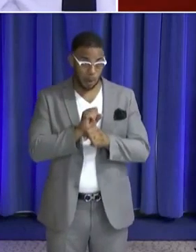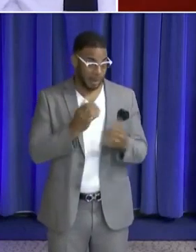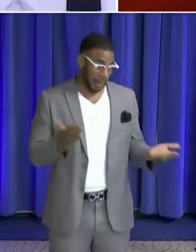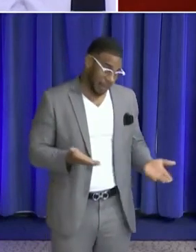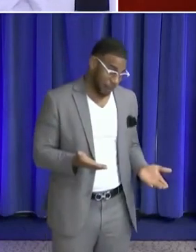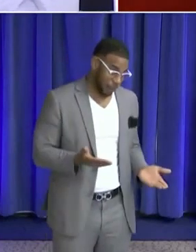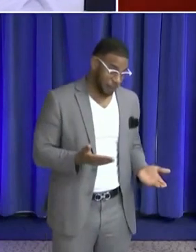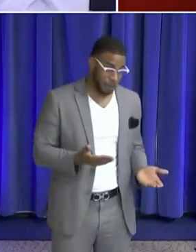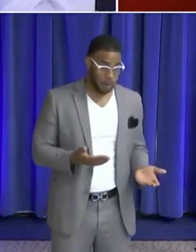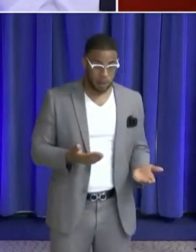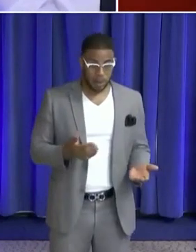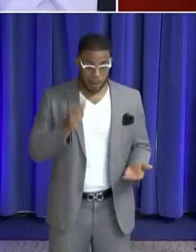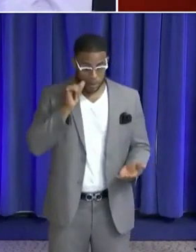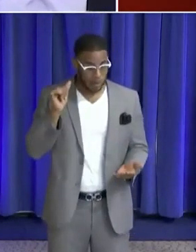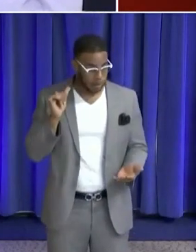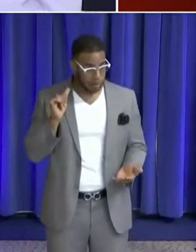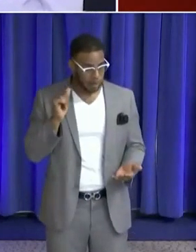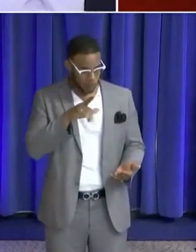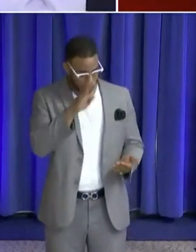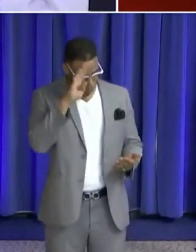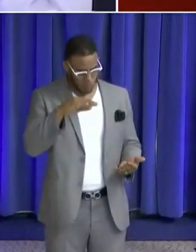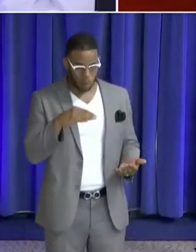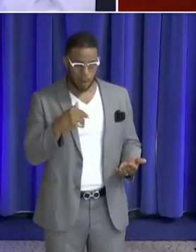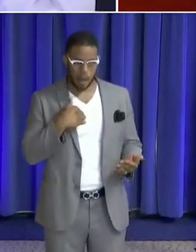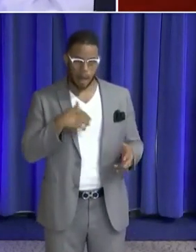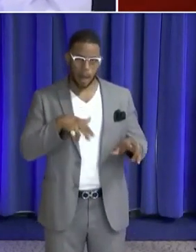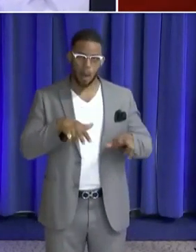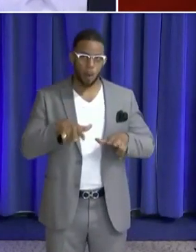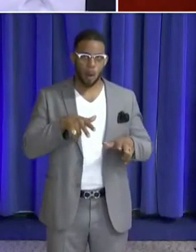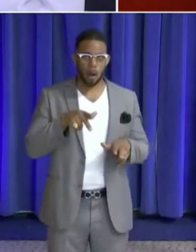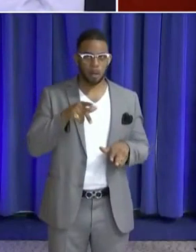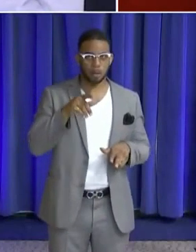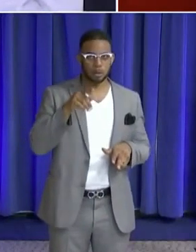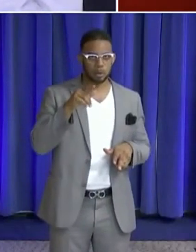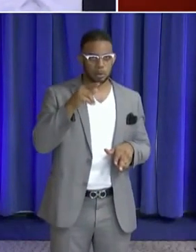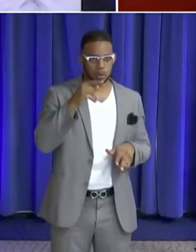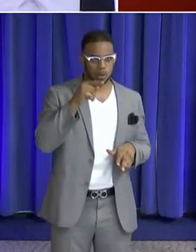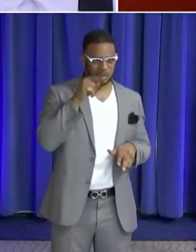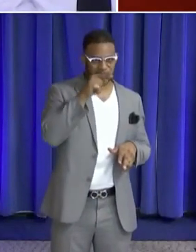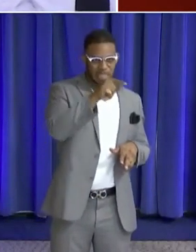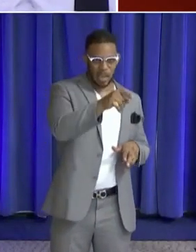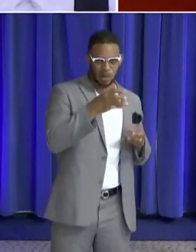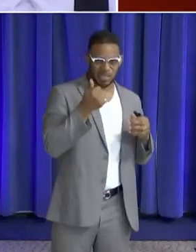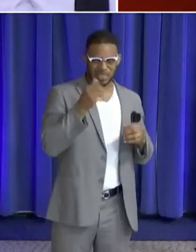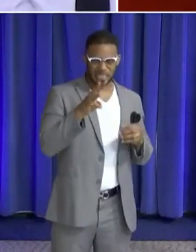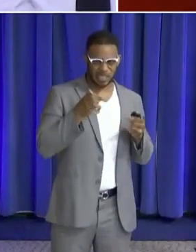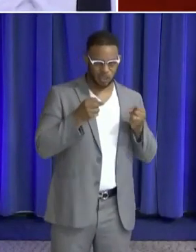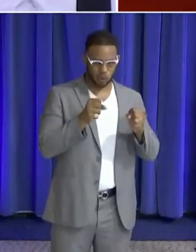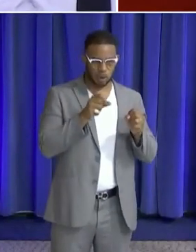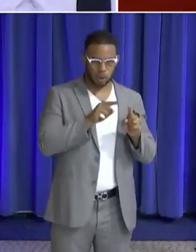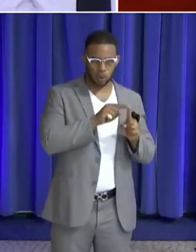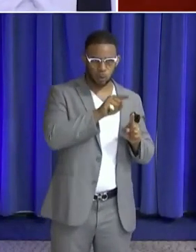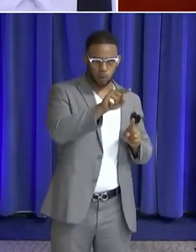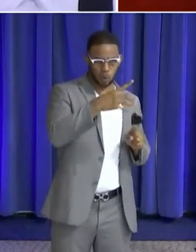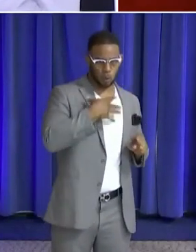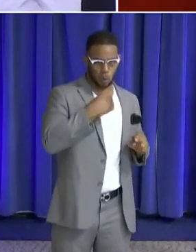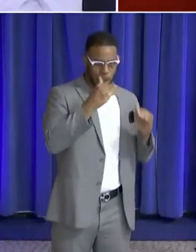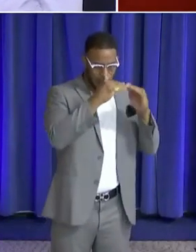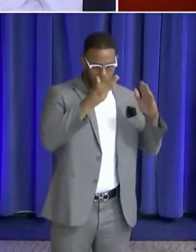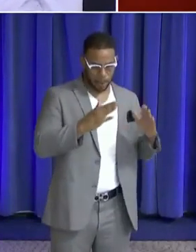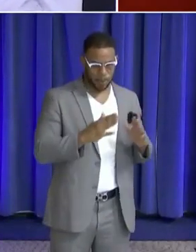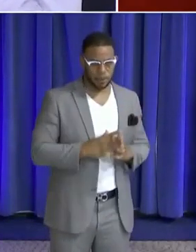here. Yesterday, as you know, I walked down 16th Street towards the White